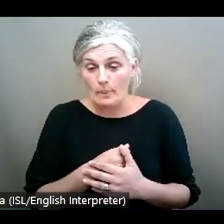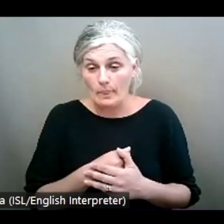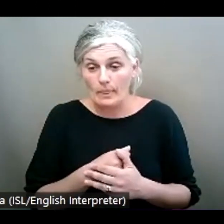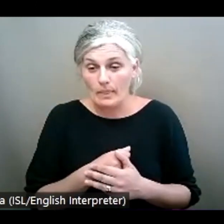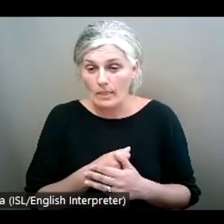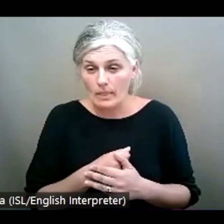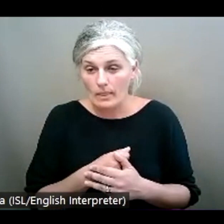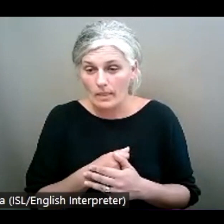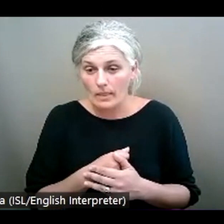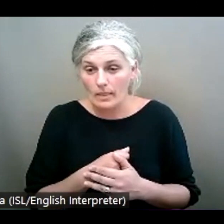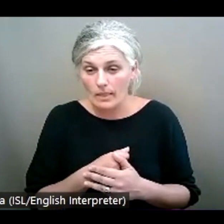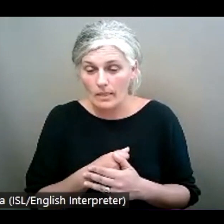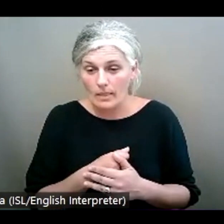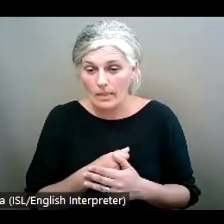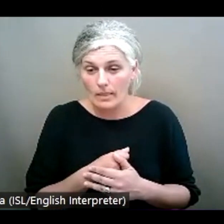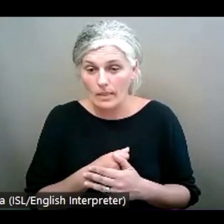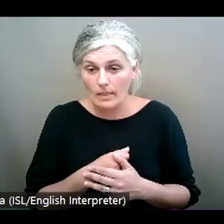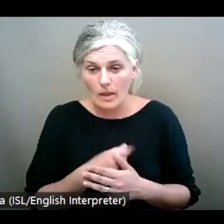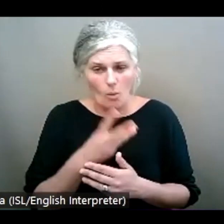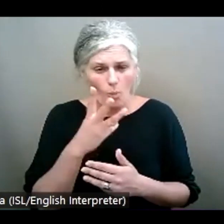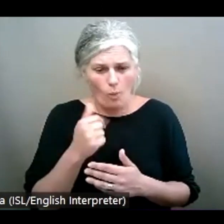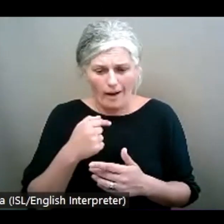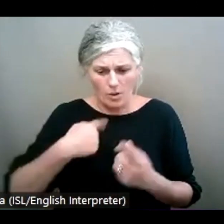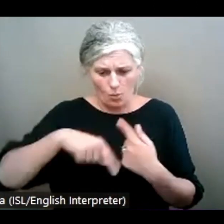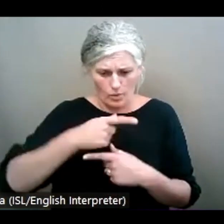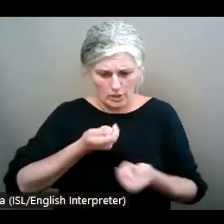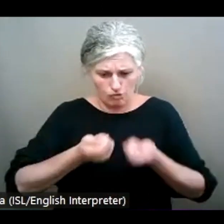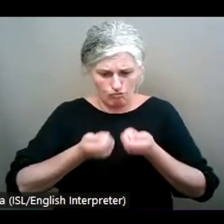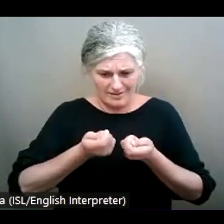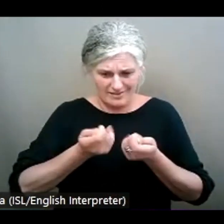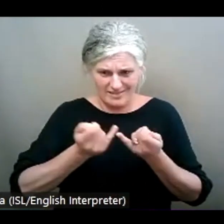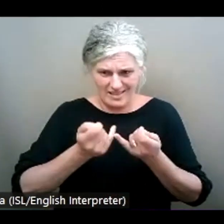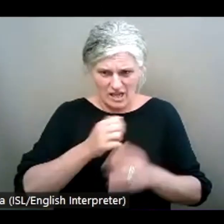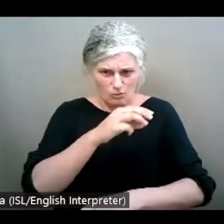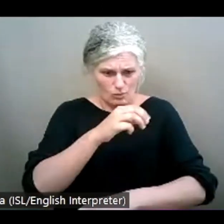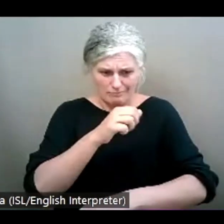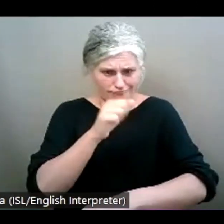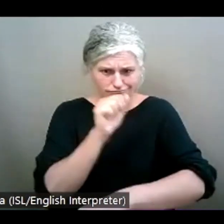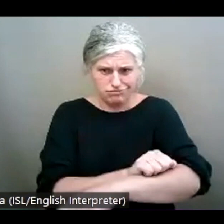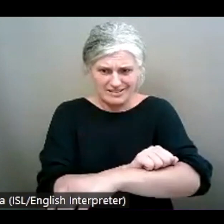why are we treated as prisoners when we haven't committed a crime?